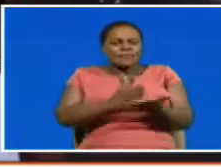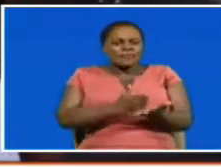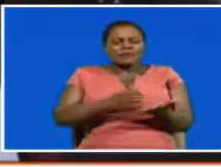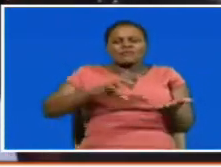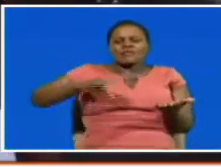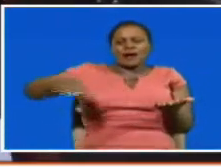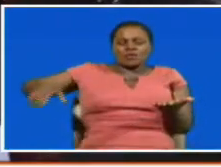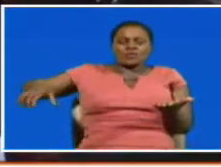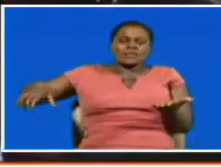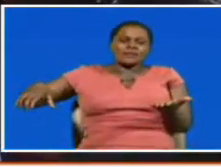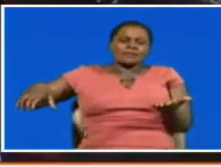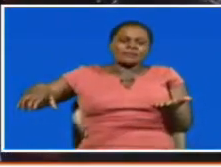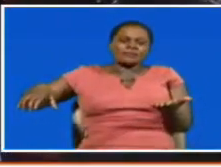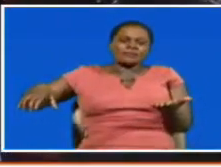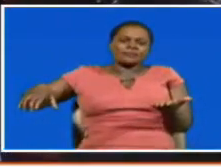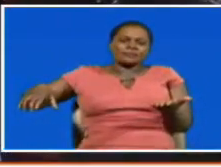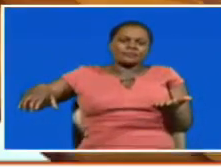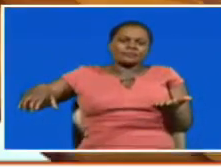county.